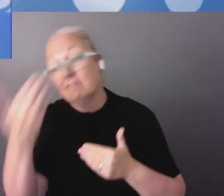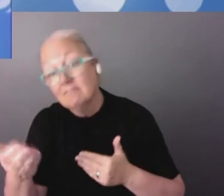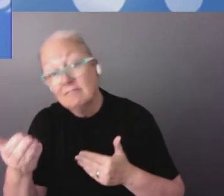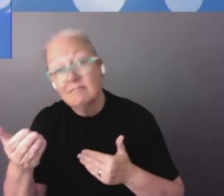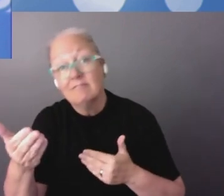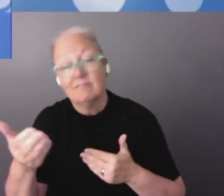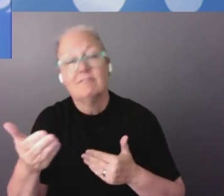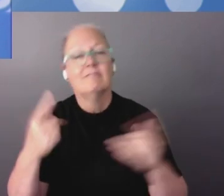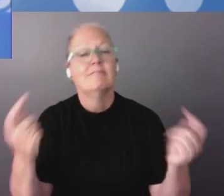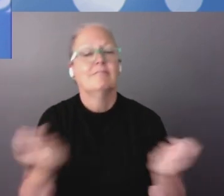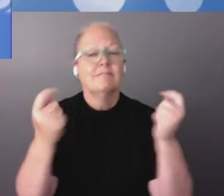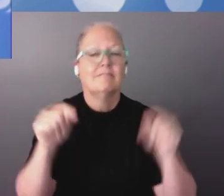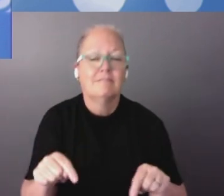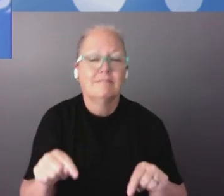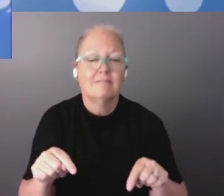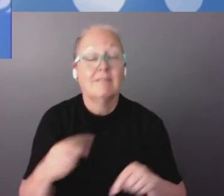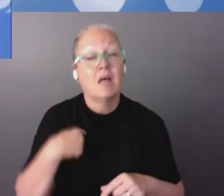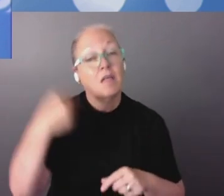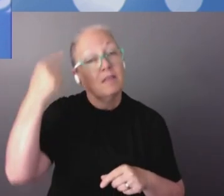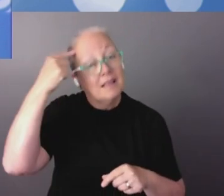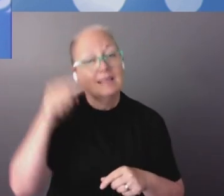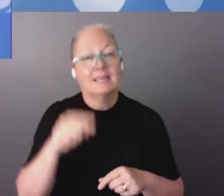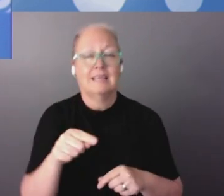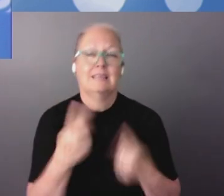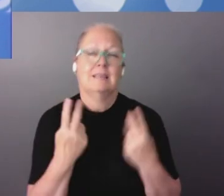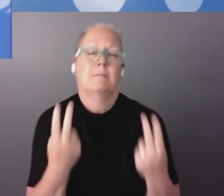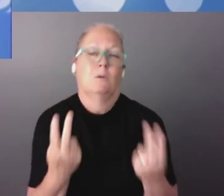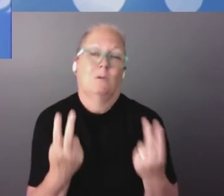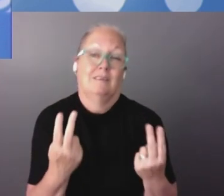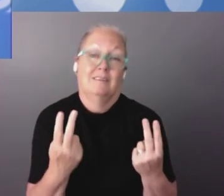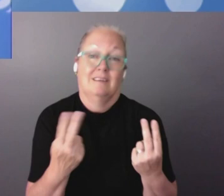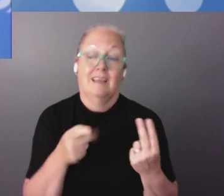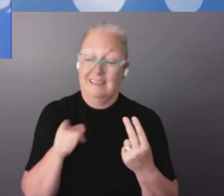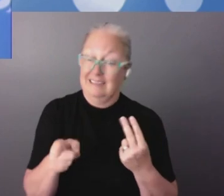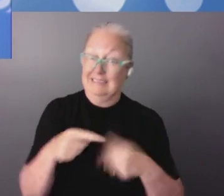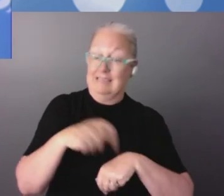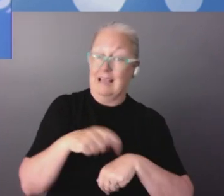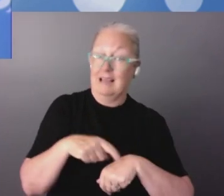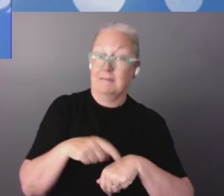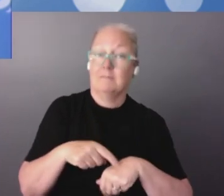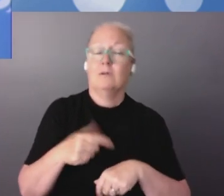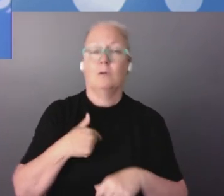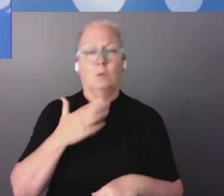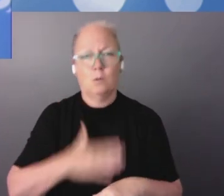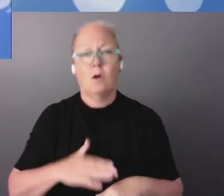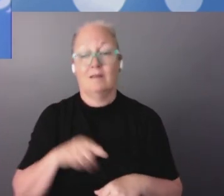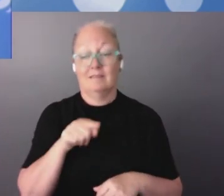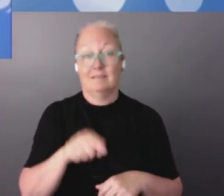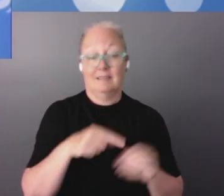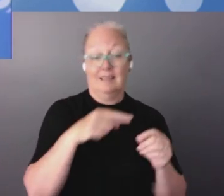I believe that year may be the most critical in generations in terms of our efforts to bridge the digital